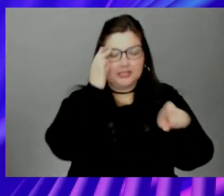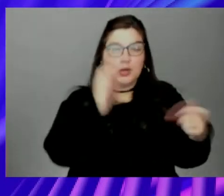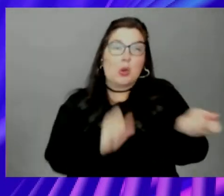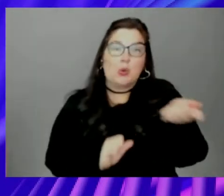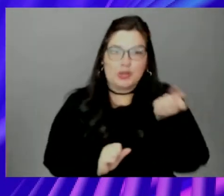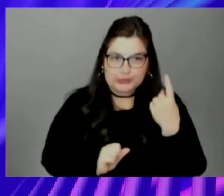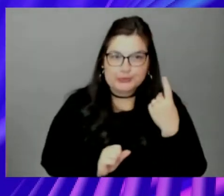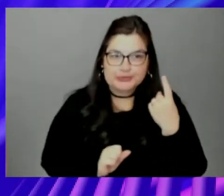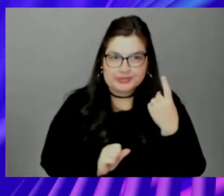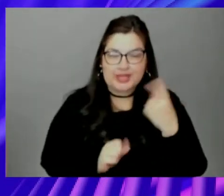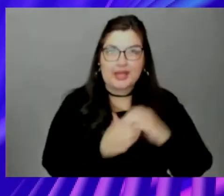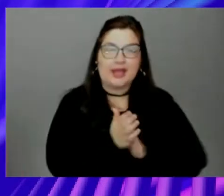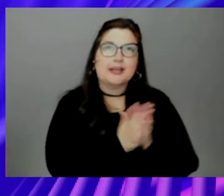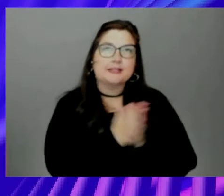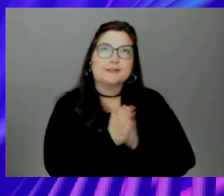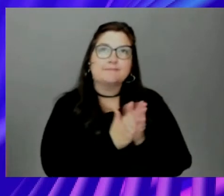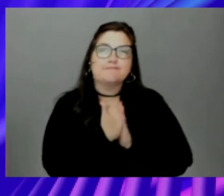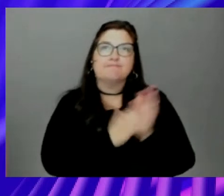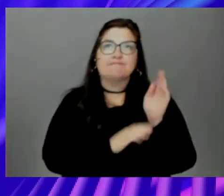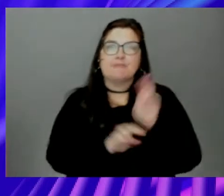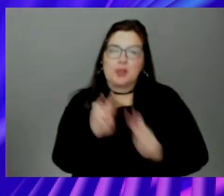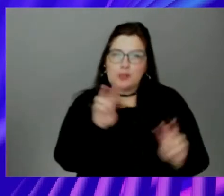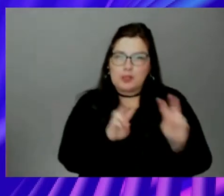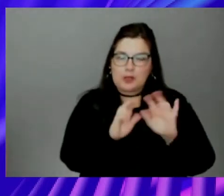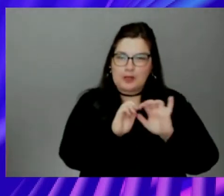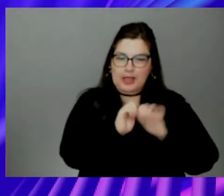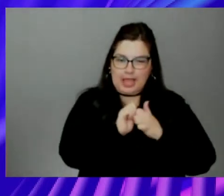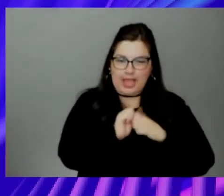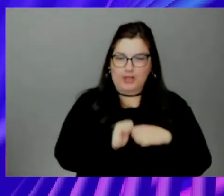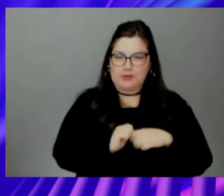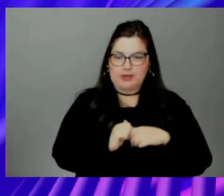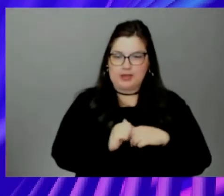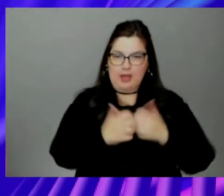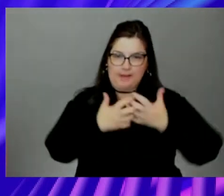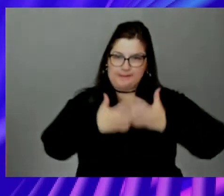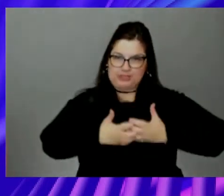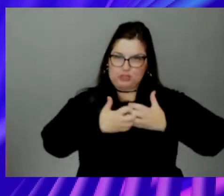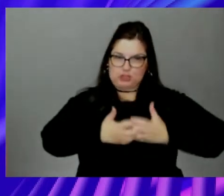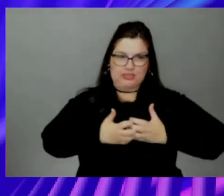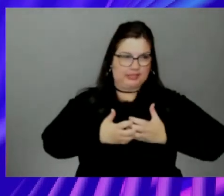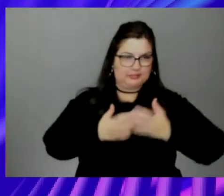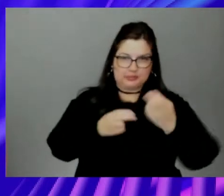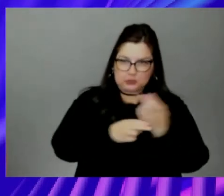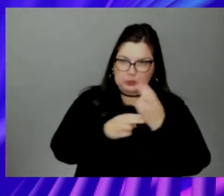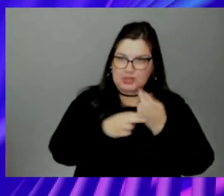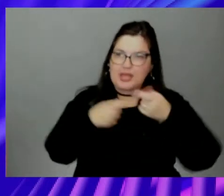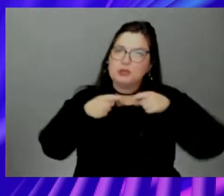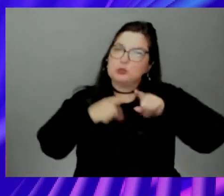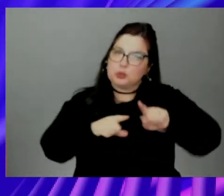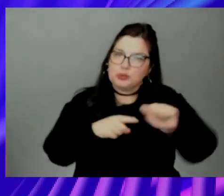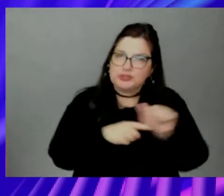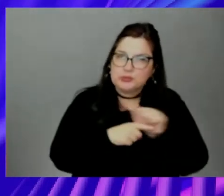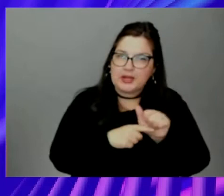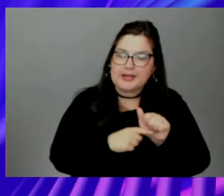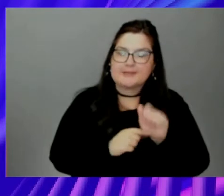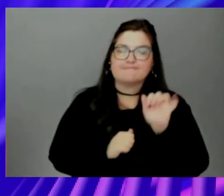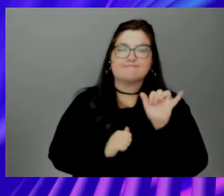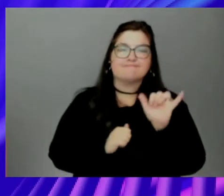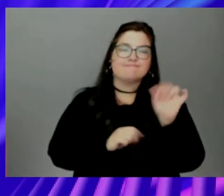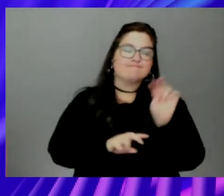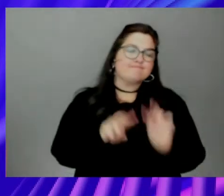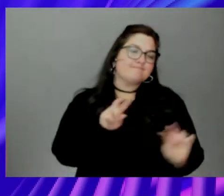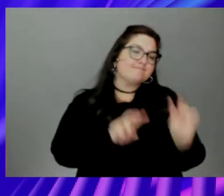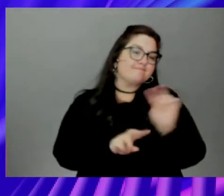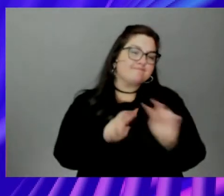look into how our machines are being utilized during the training. And also, if my model